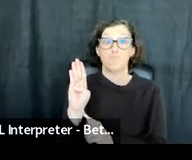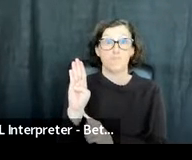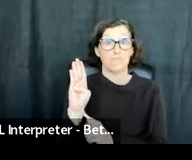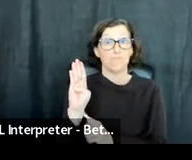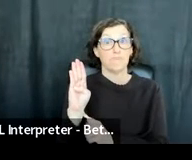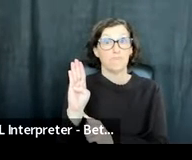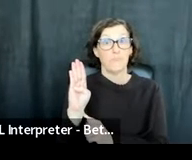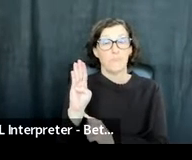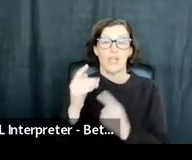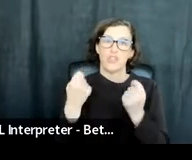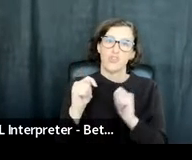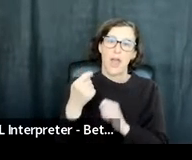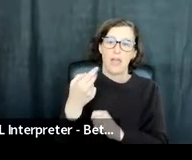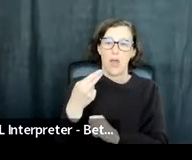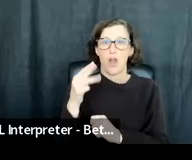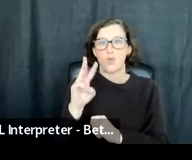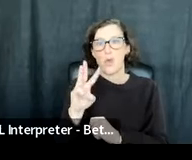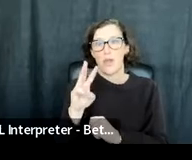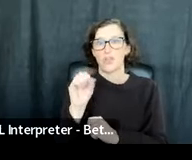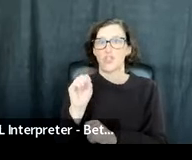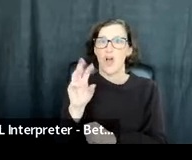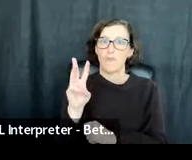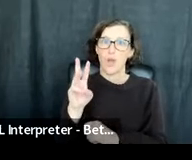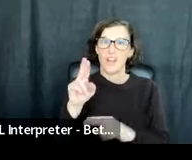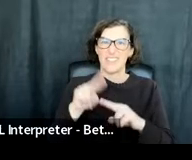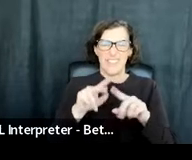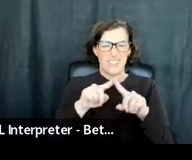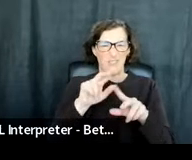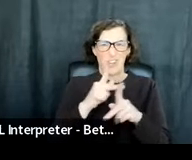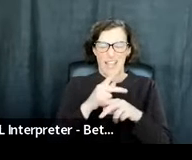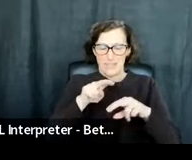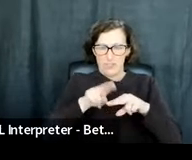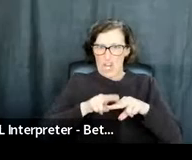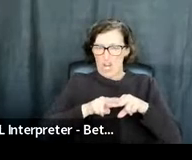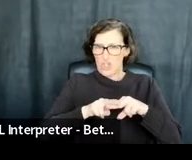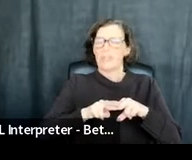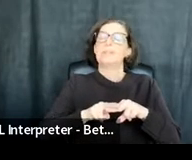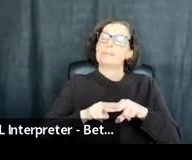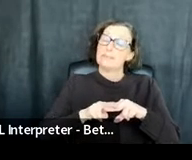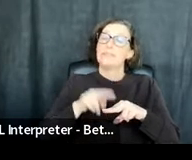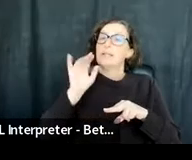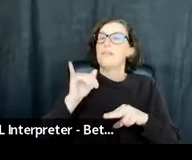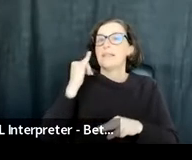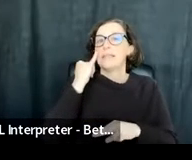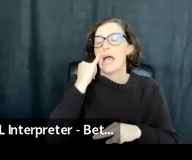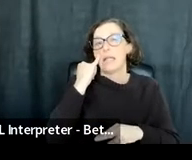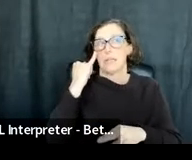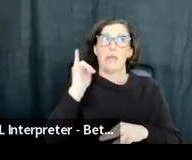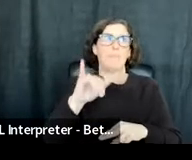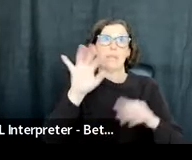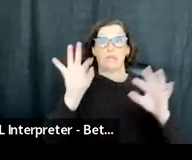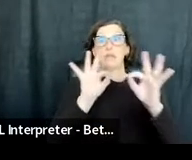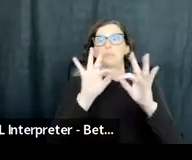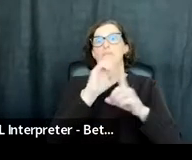try hardware, software, sit in a number of ergonomic chairs. That's the ideal, obviously, to have a little